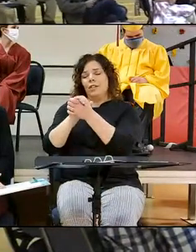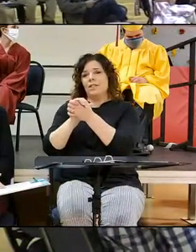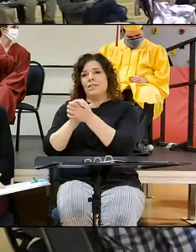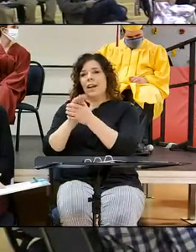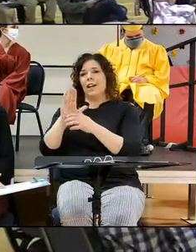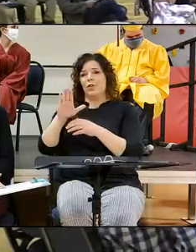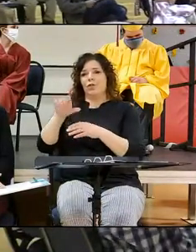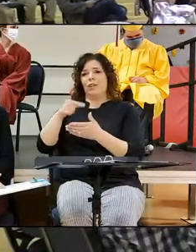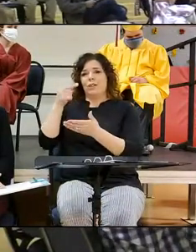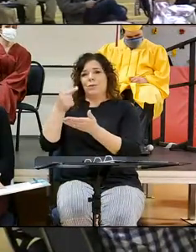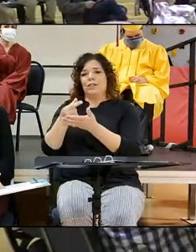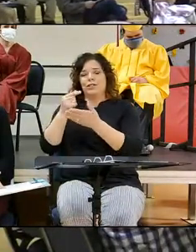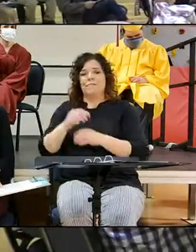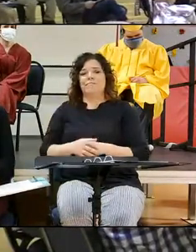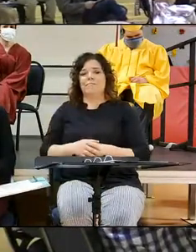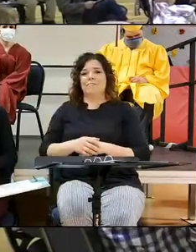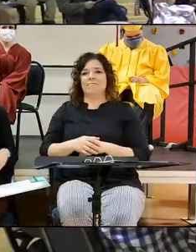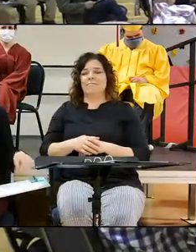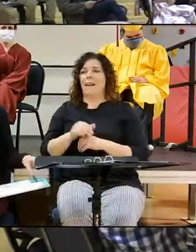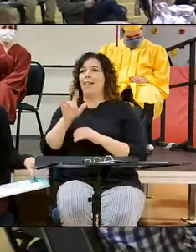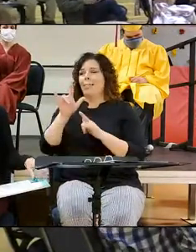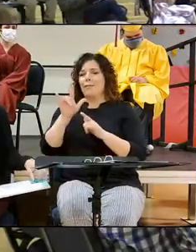Congratulations and congratulations.